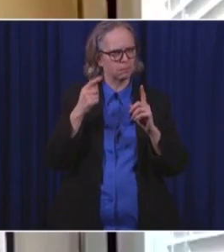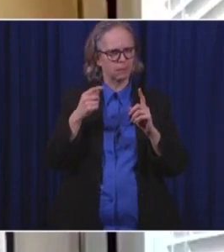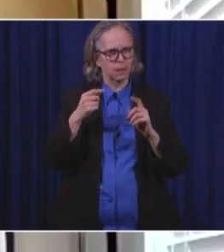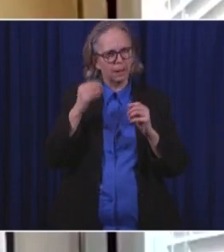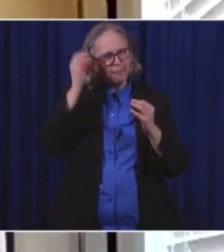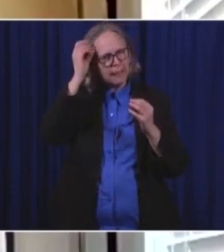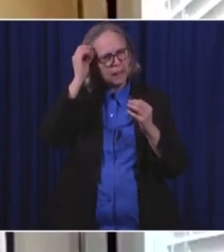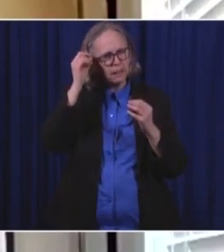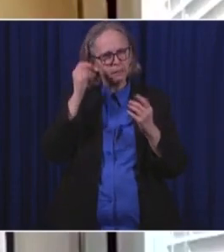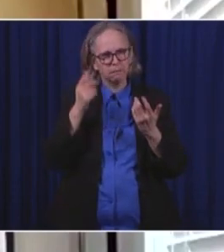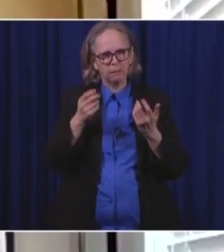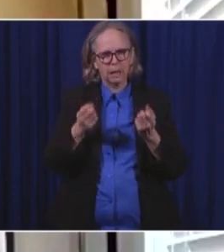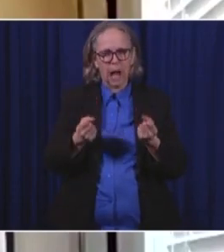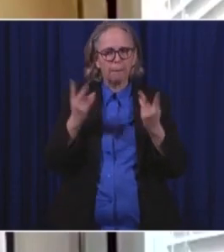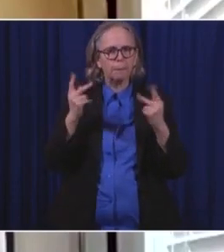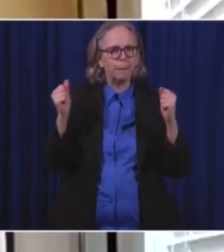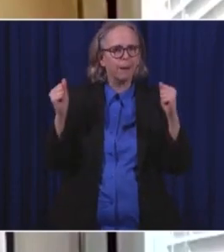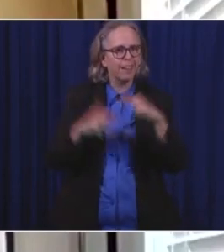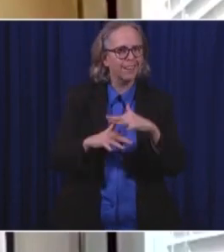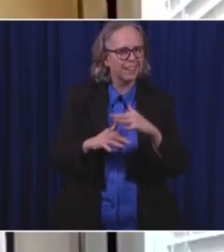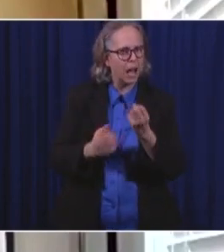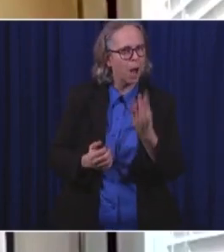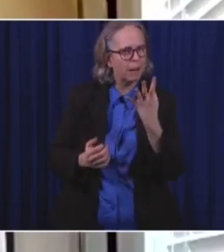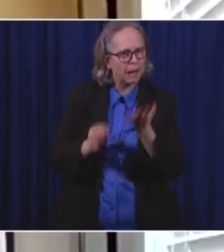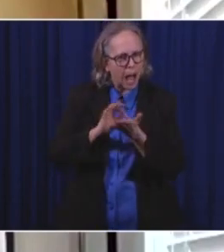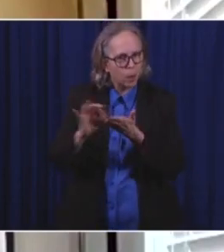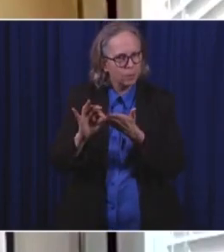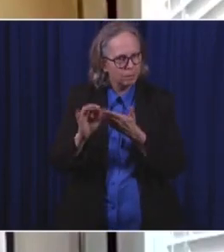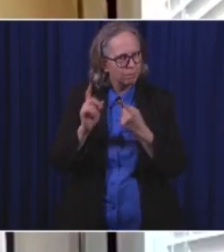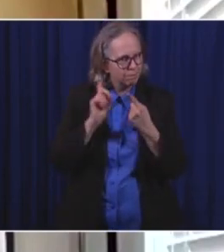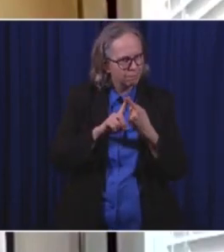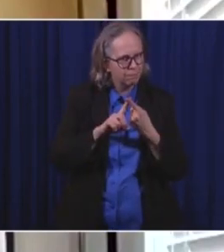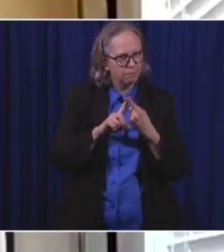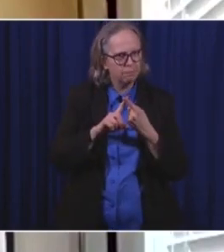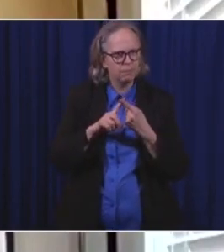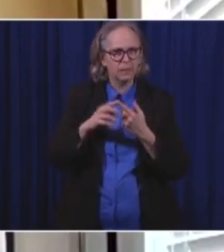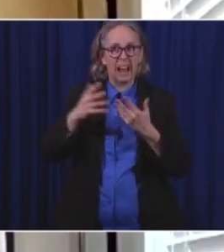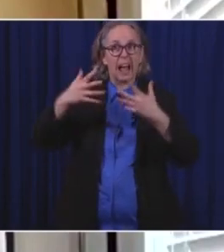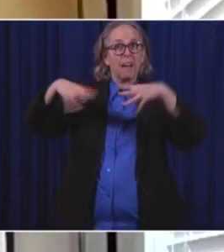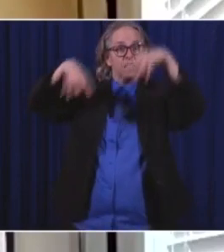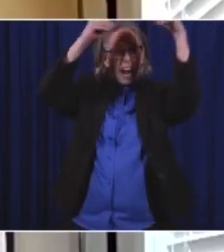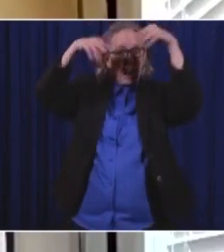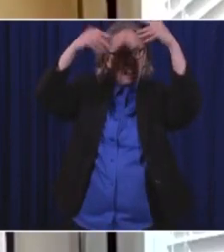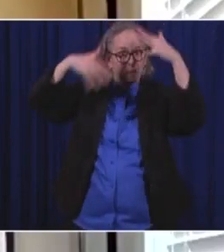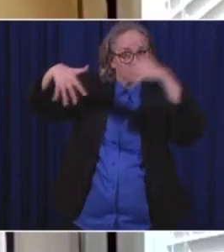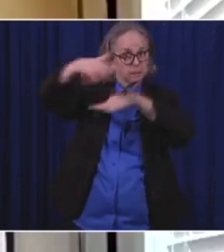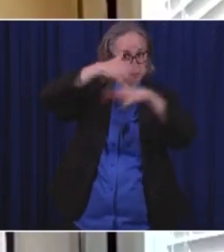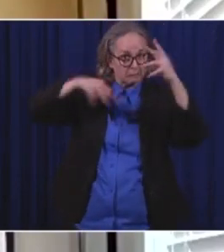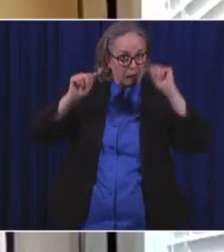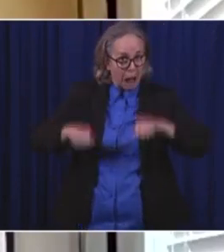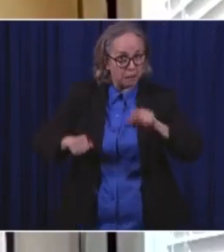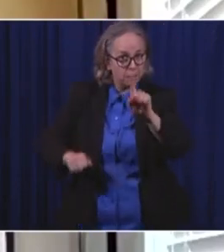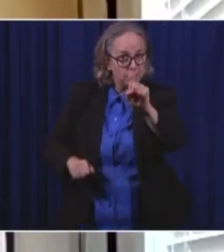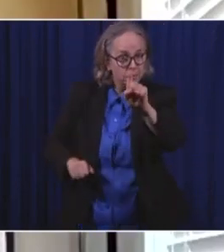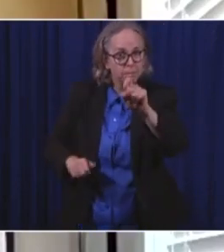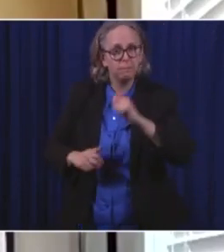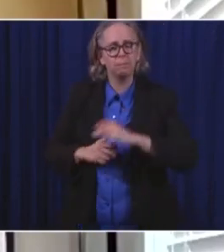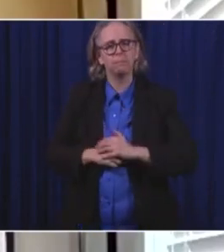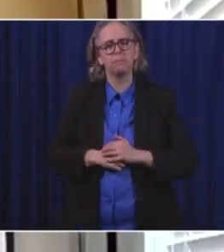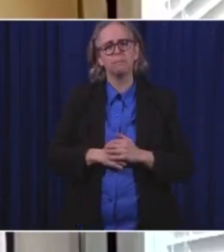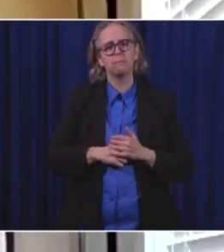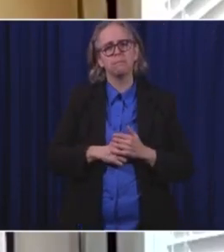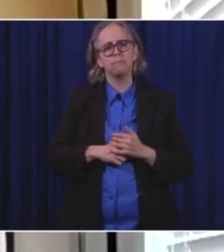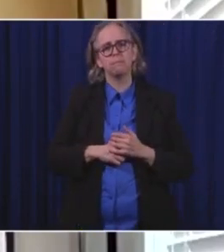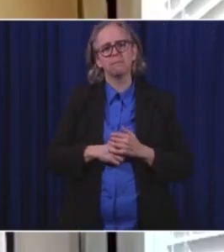that space and how much ventilation you think you can achieve in that space. We really, at this time of